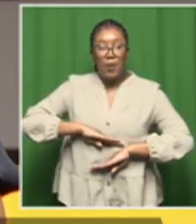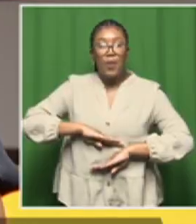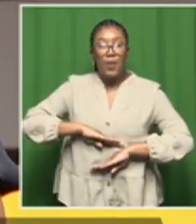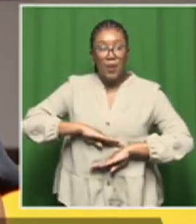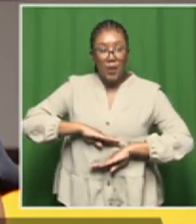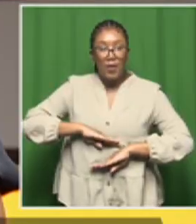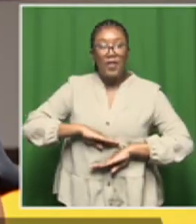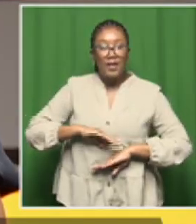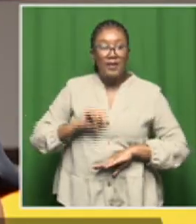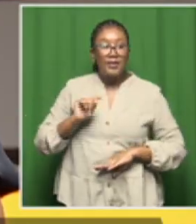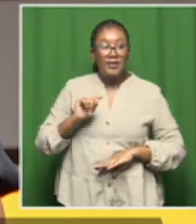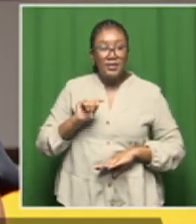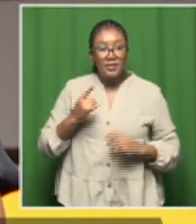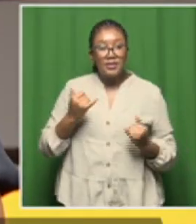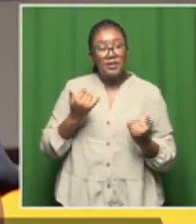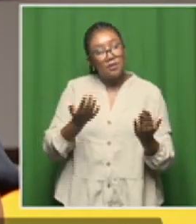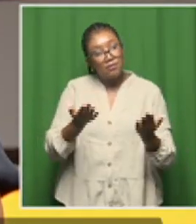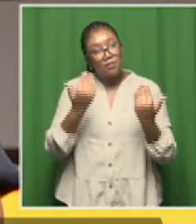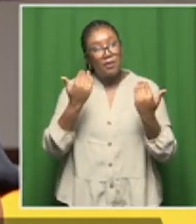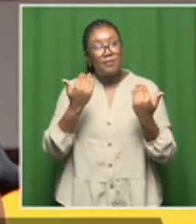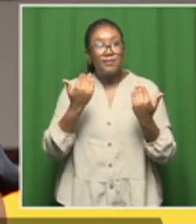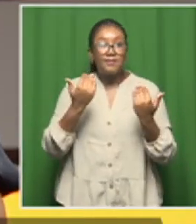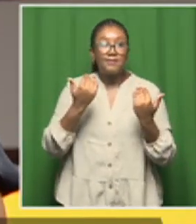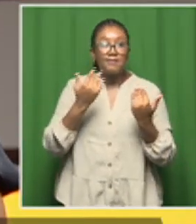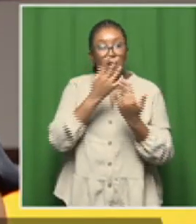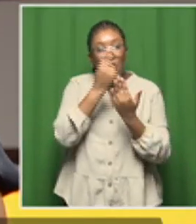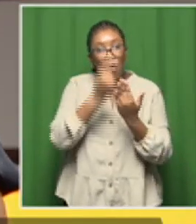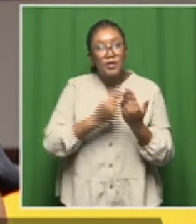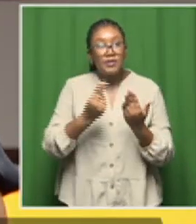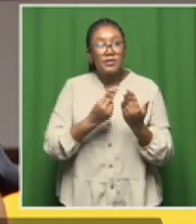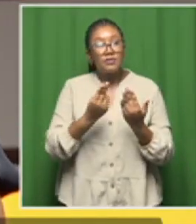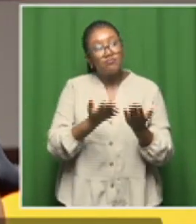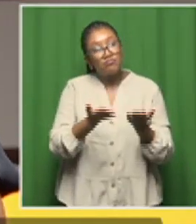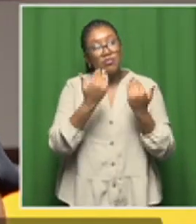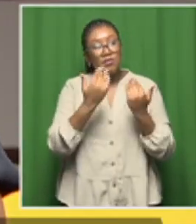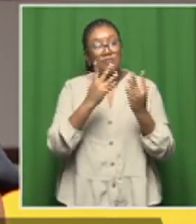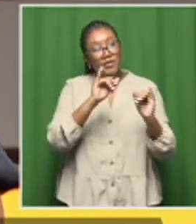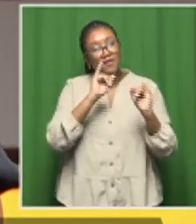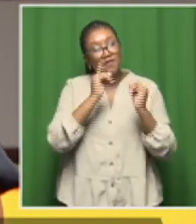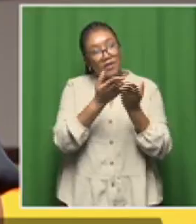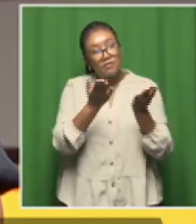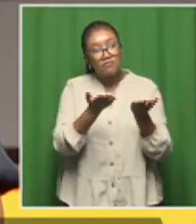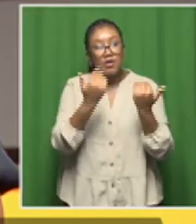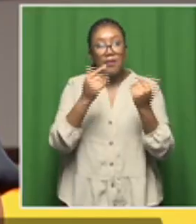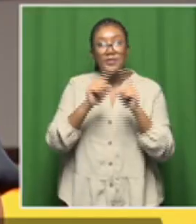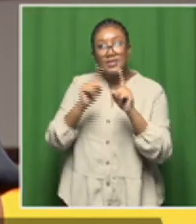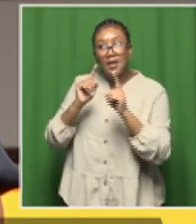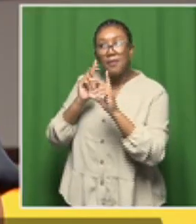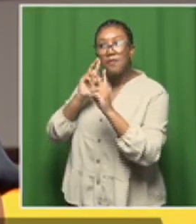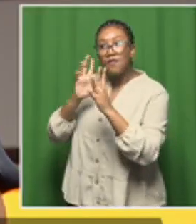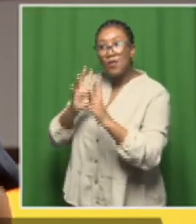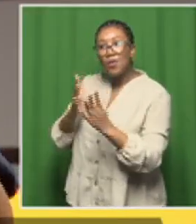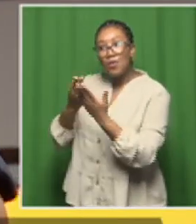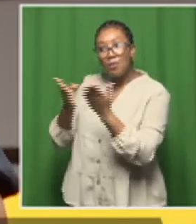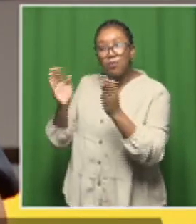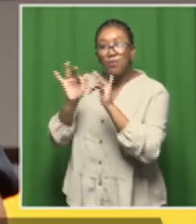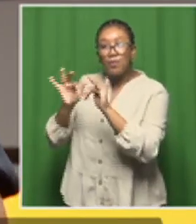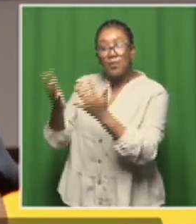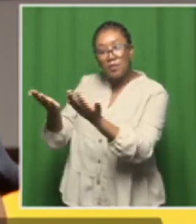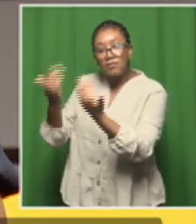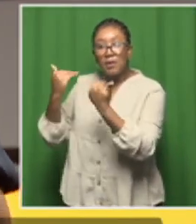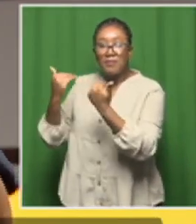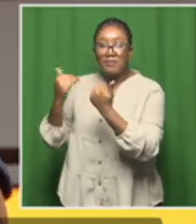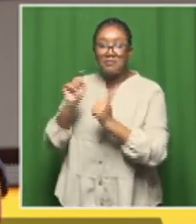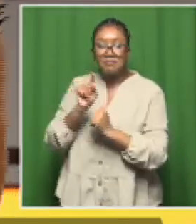the artists, but also the viewers, to really contemplate the act of breathing. Not only